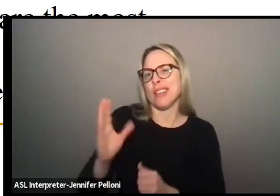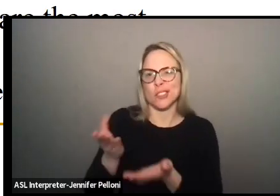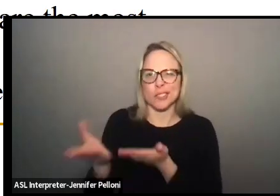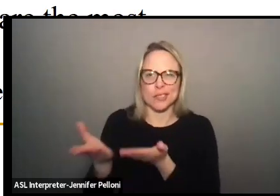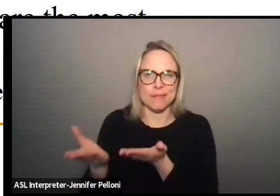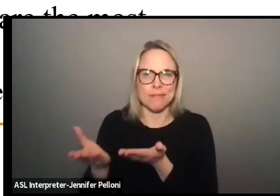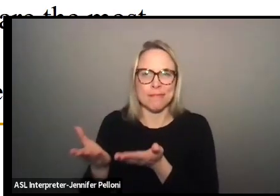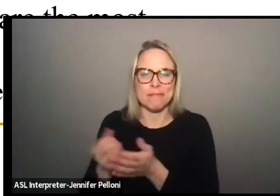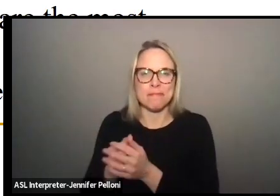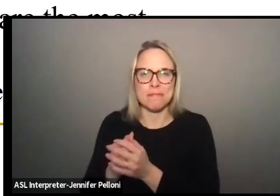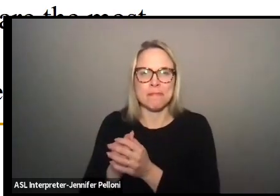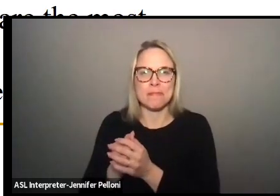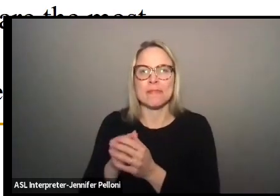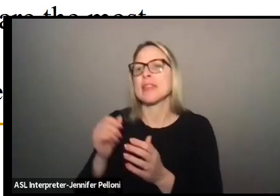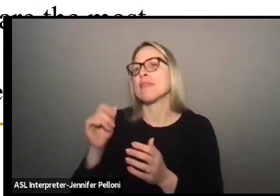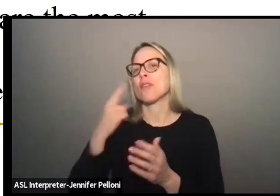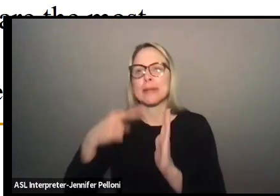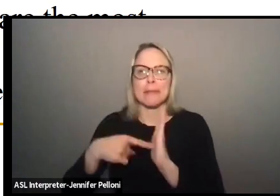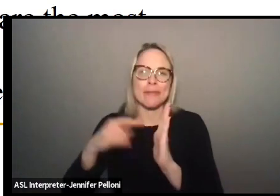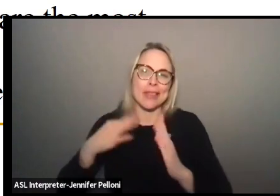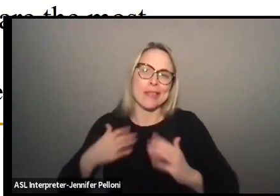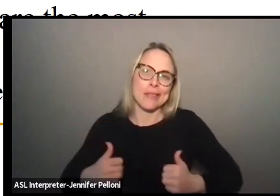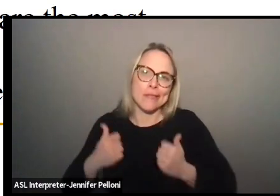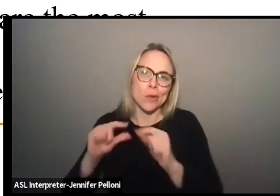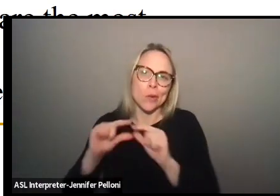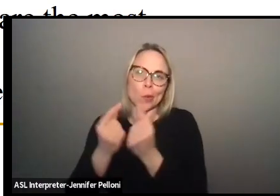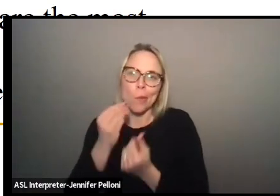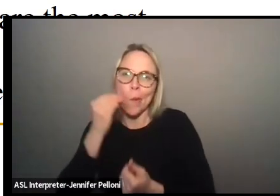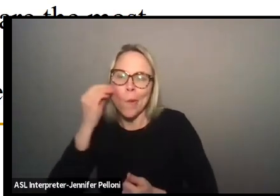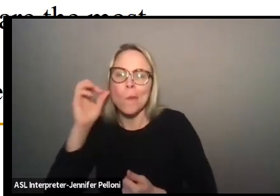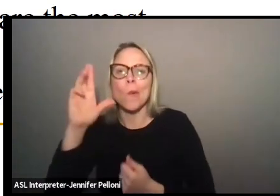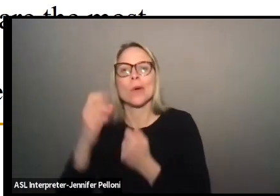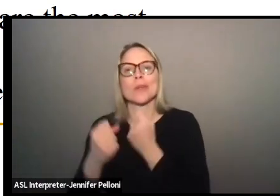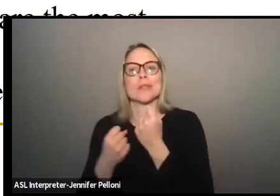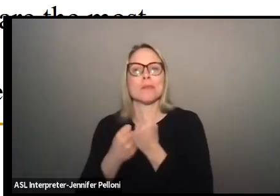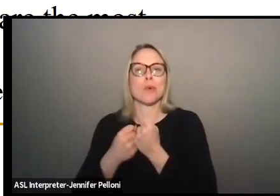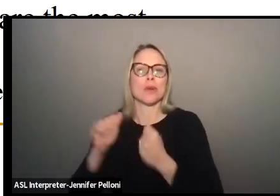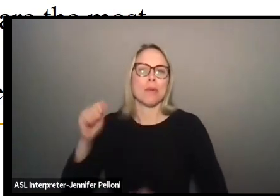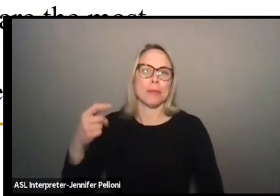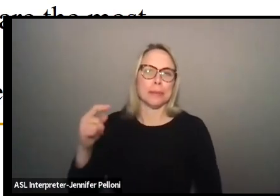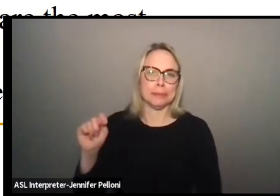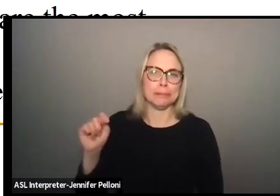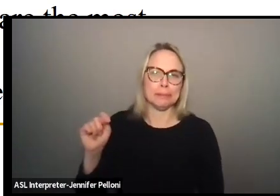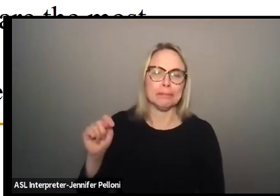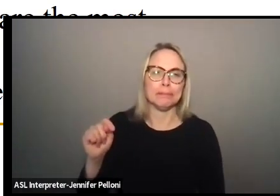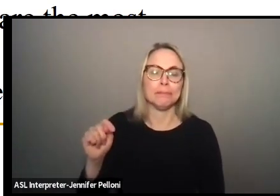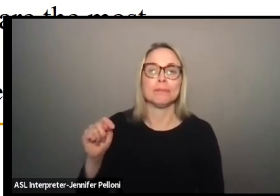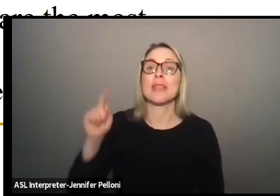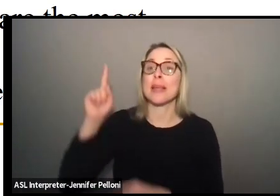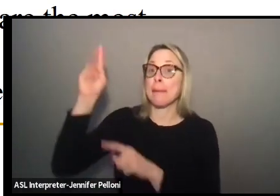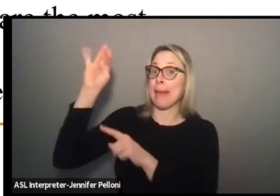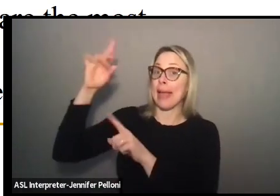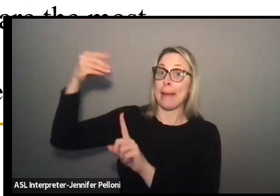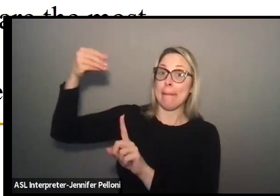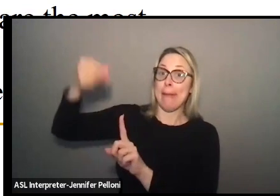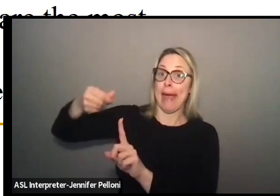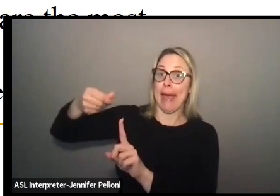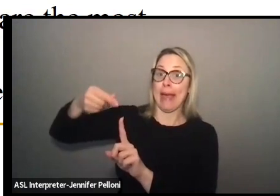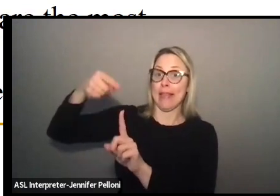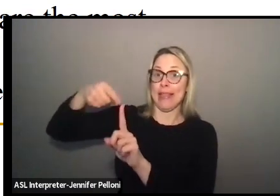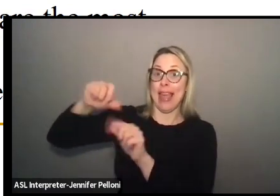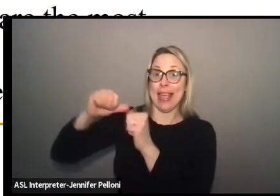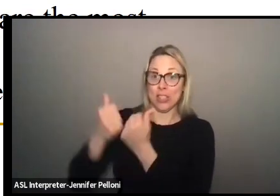services if they're in a group home or in a supported apartment. They cover that provider